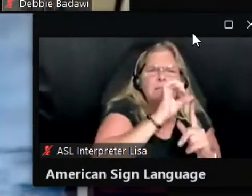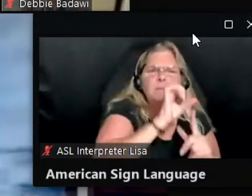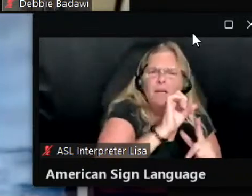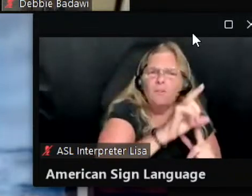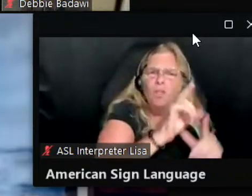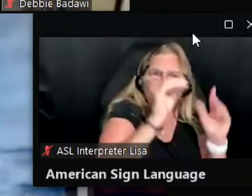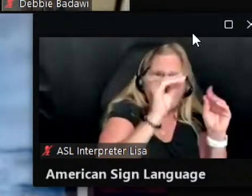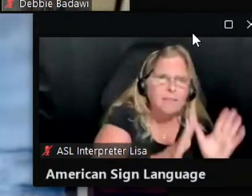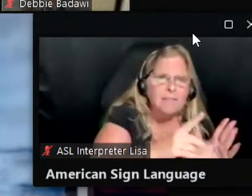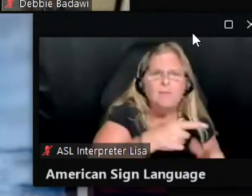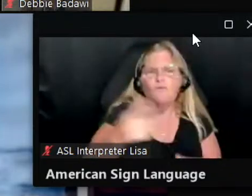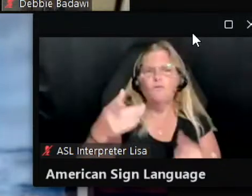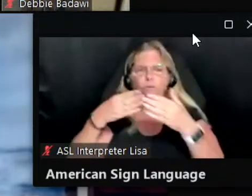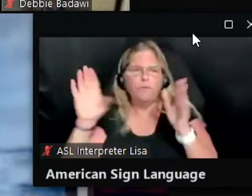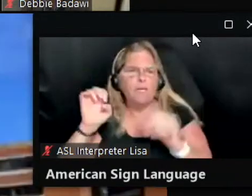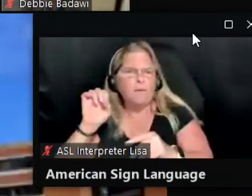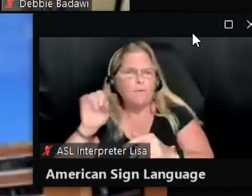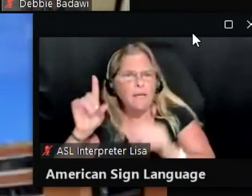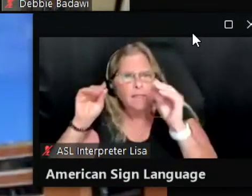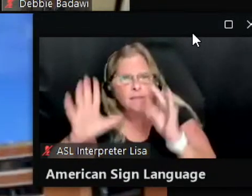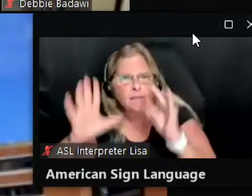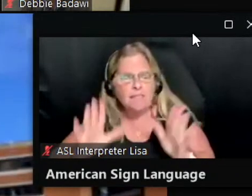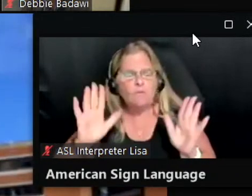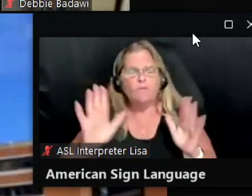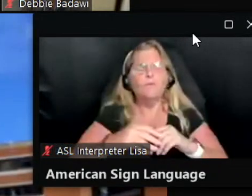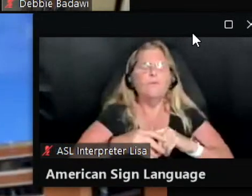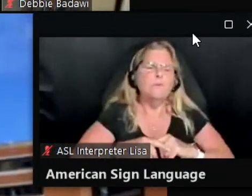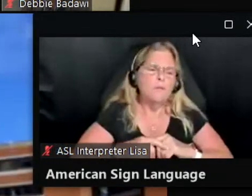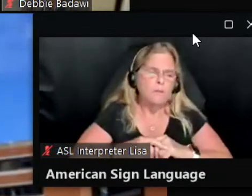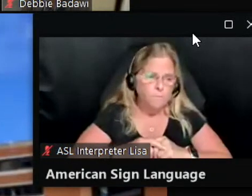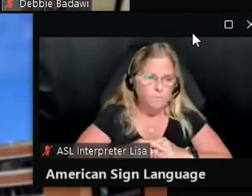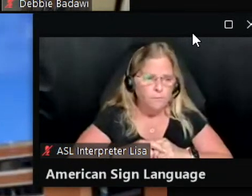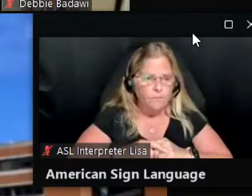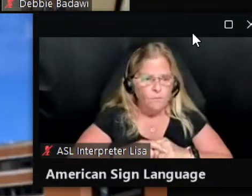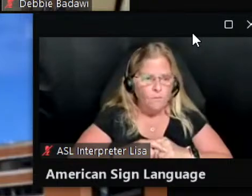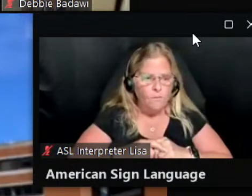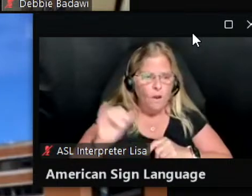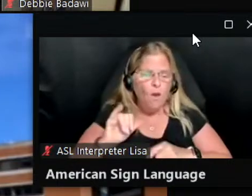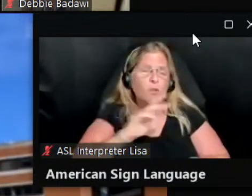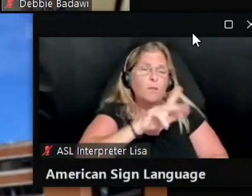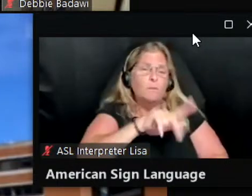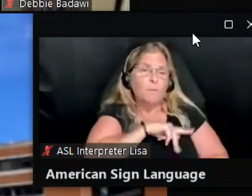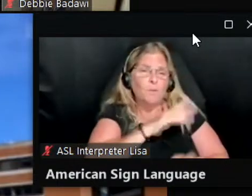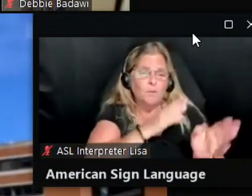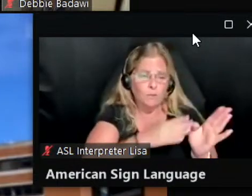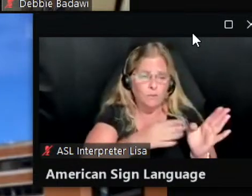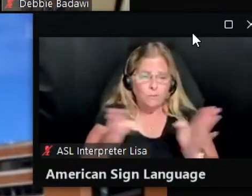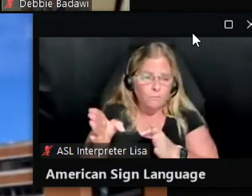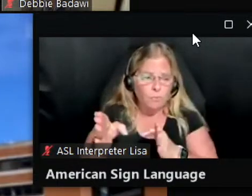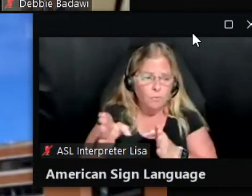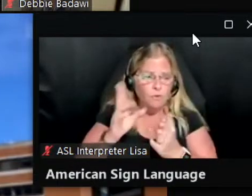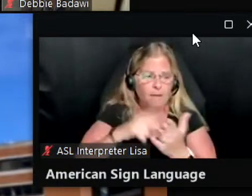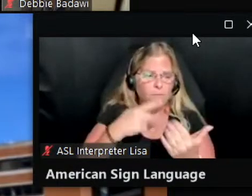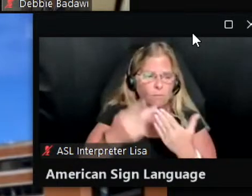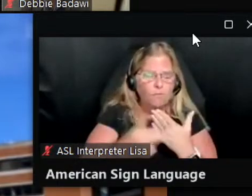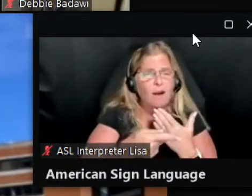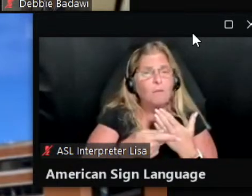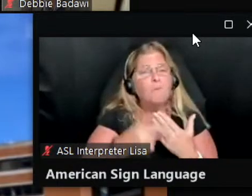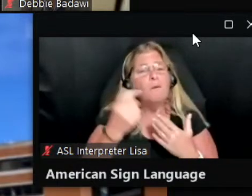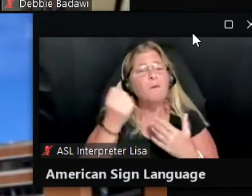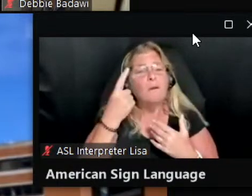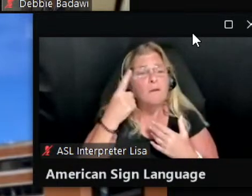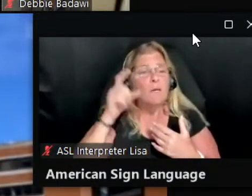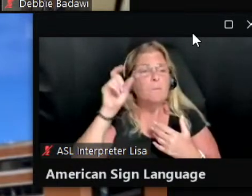also to the personal preparation programs, the importance of recognizing that there could be a lot of